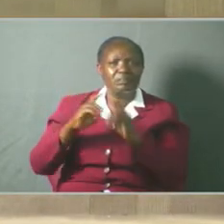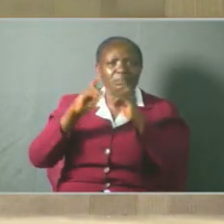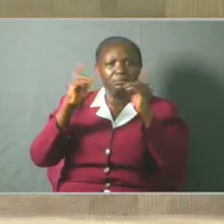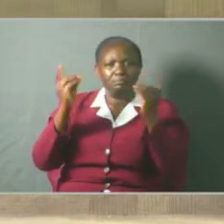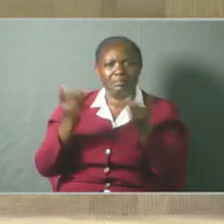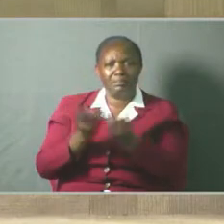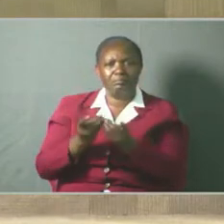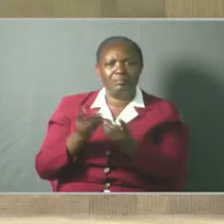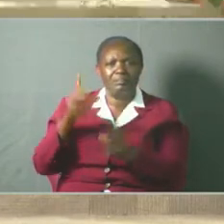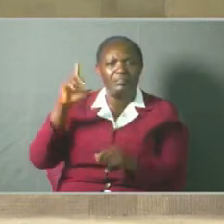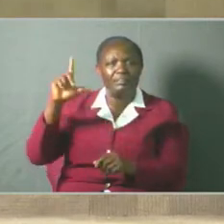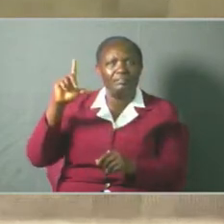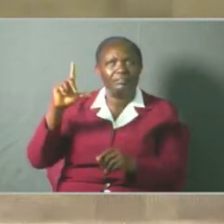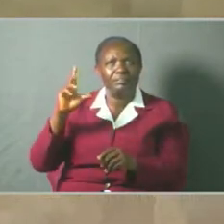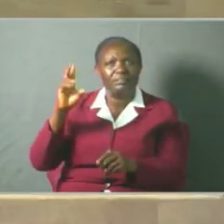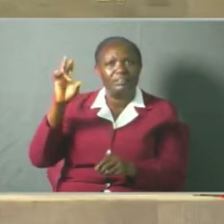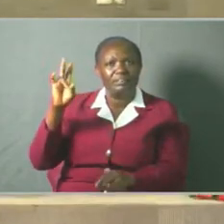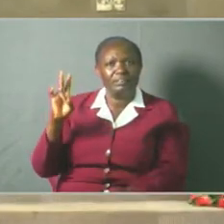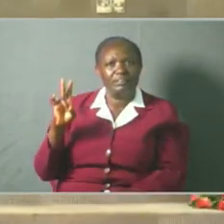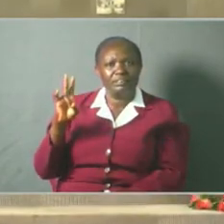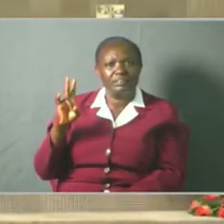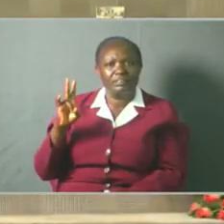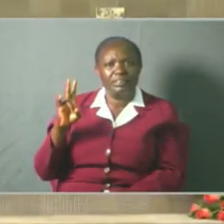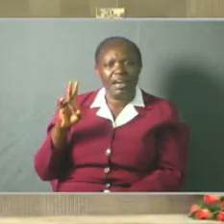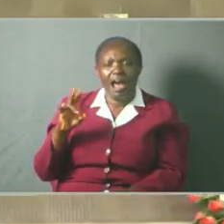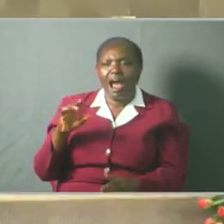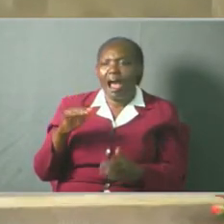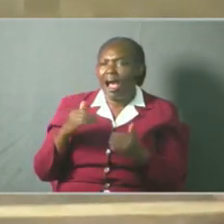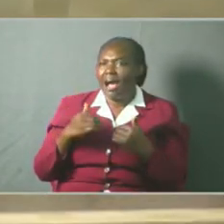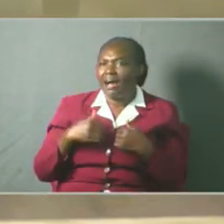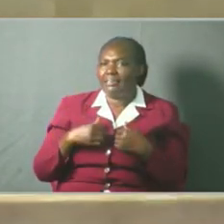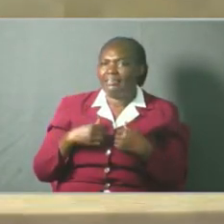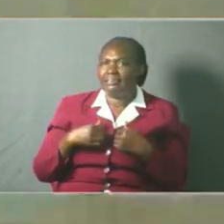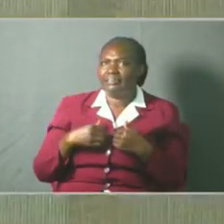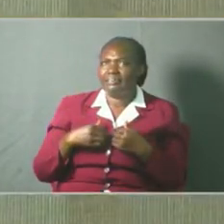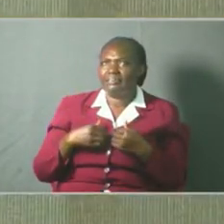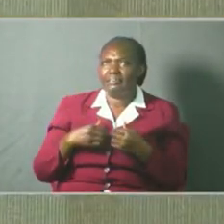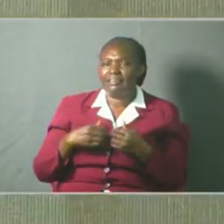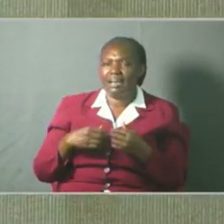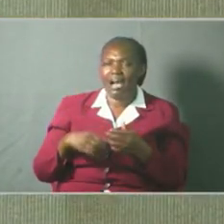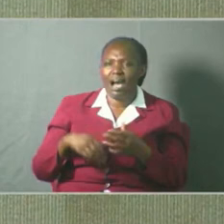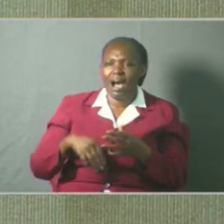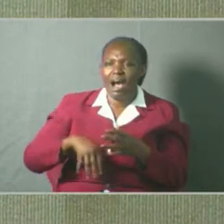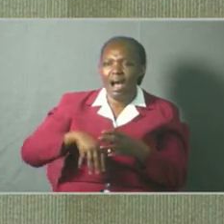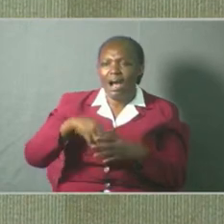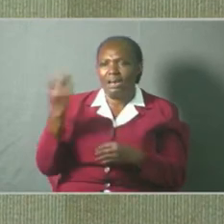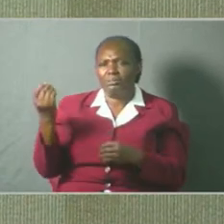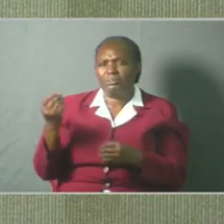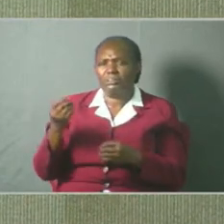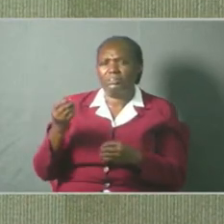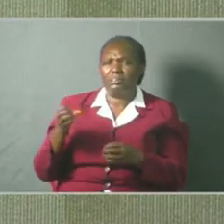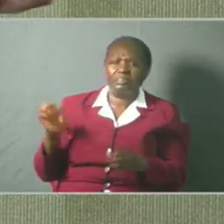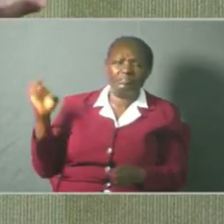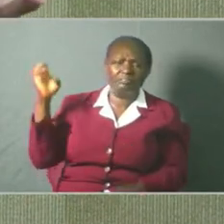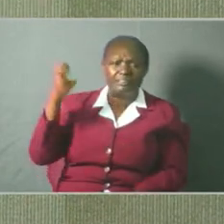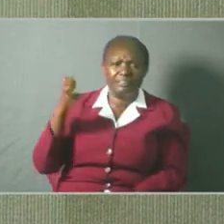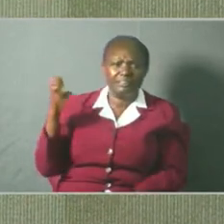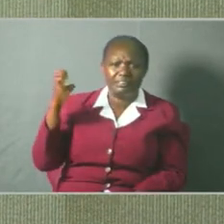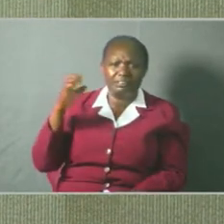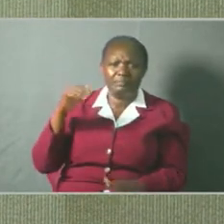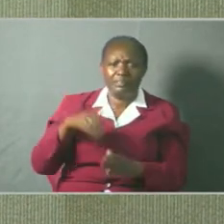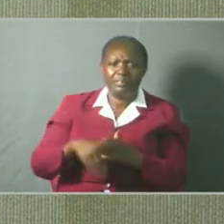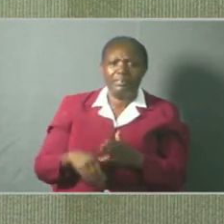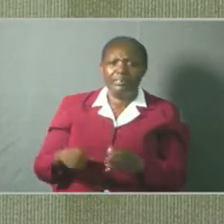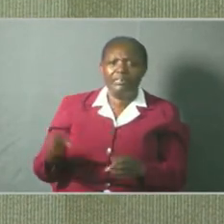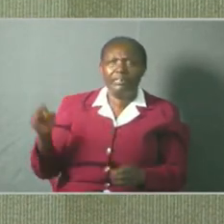Lavington SDA has urban evangelism, has an outreach program to far lands like South Sudan